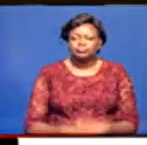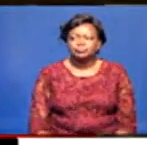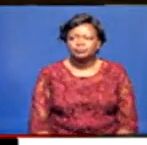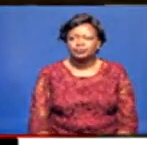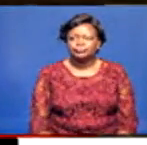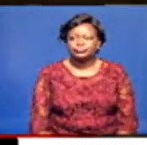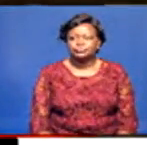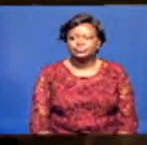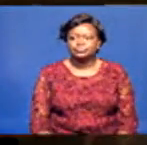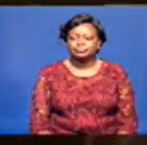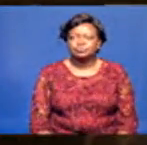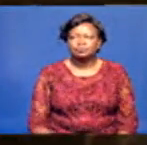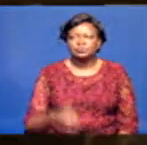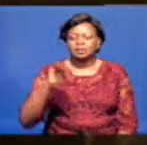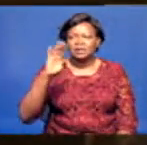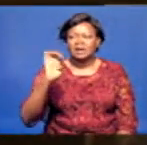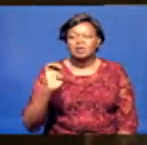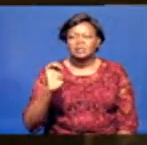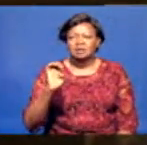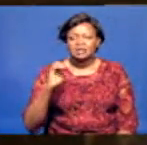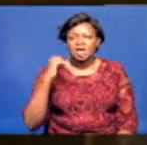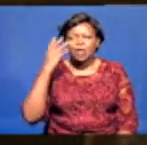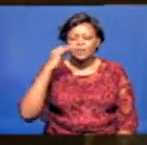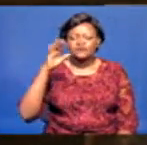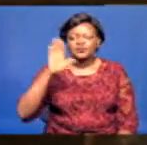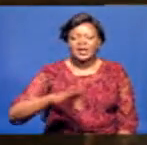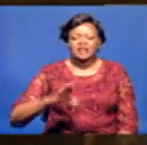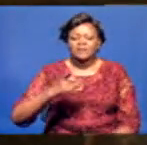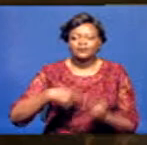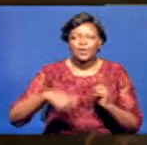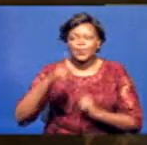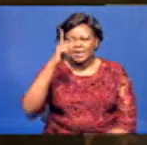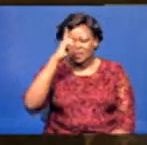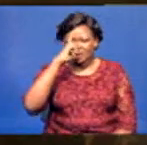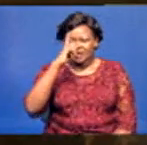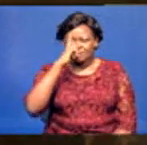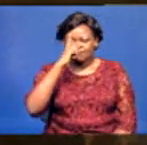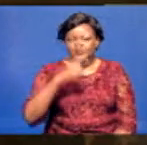Irene Muchuma Odim, Magical Scenes in the county of Laikipia.